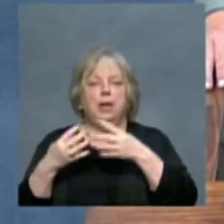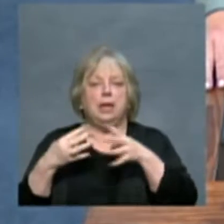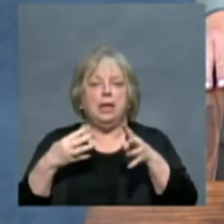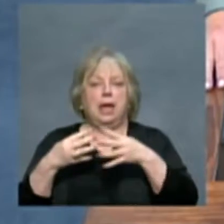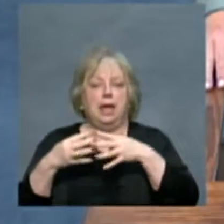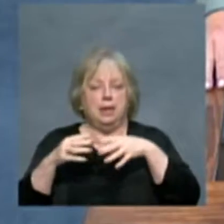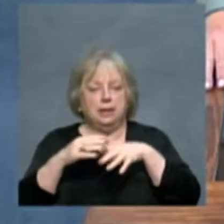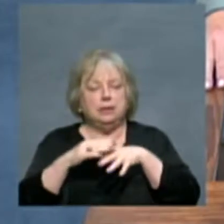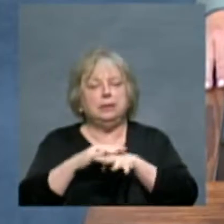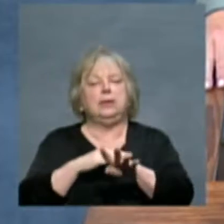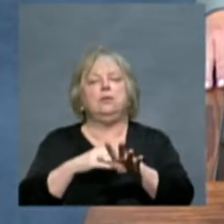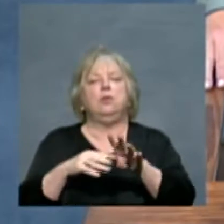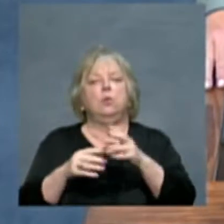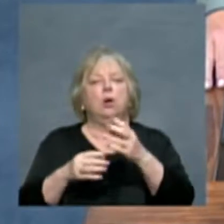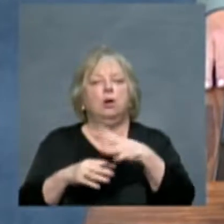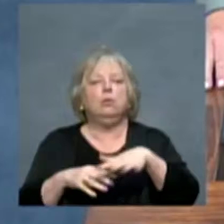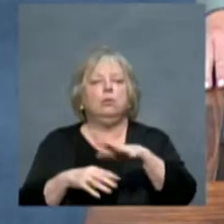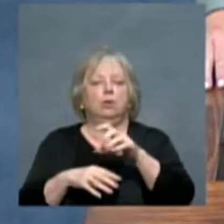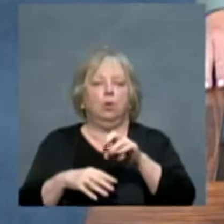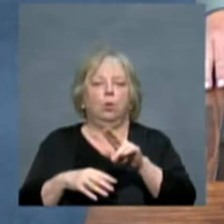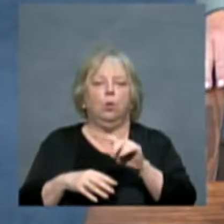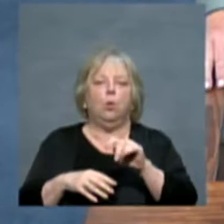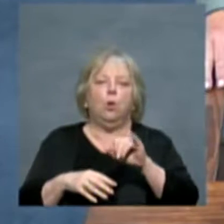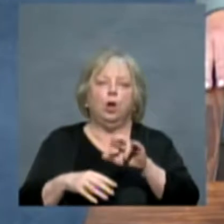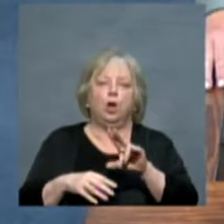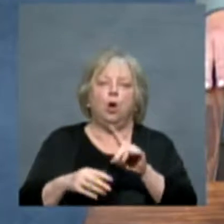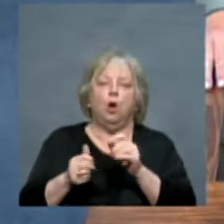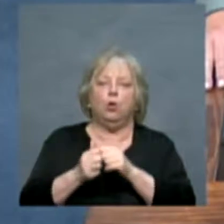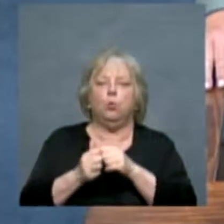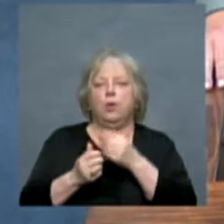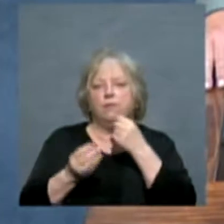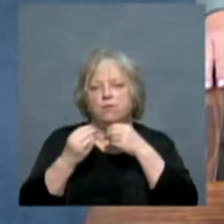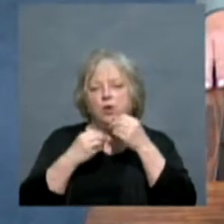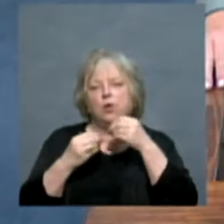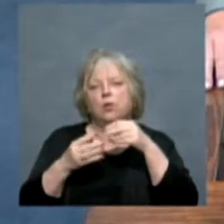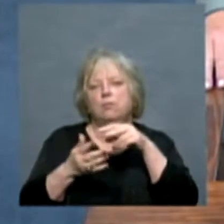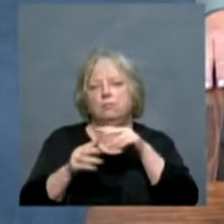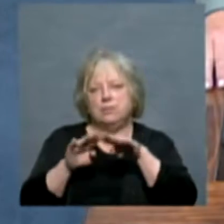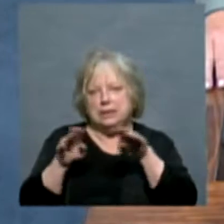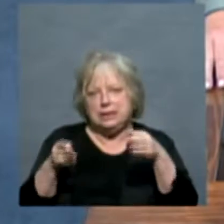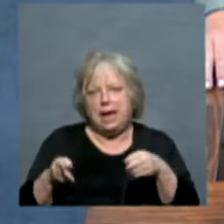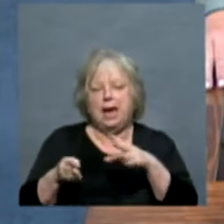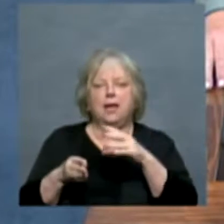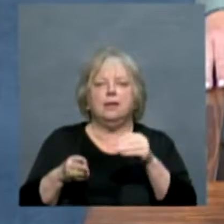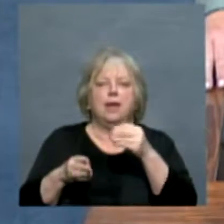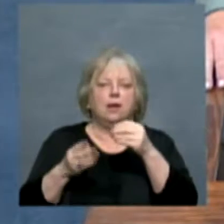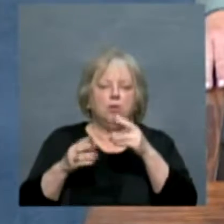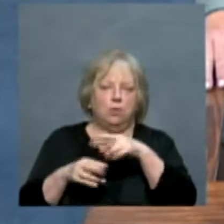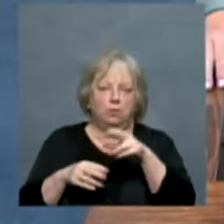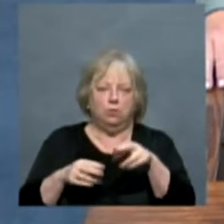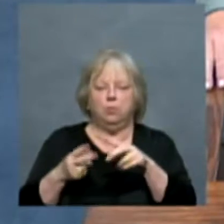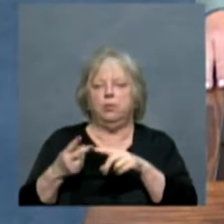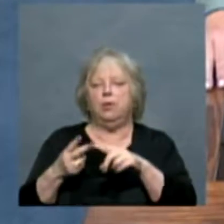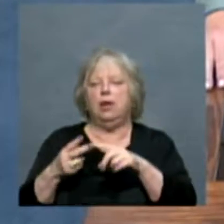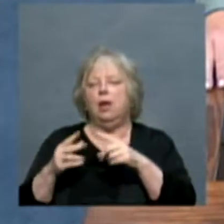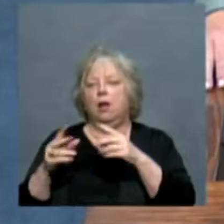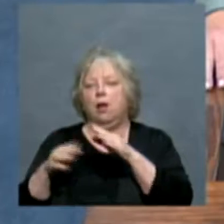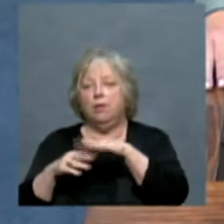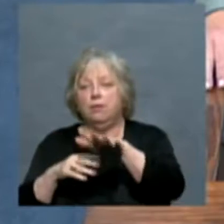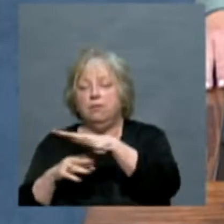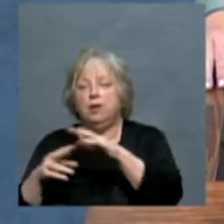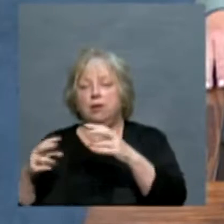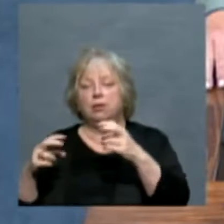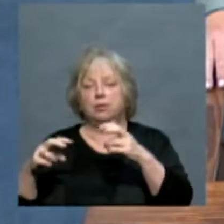a courtyard area with concession stand and restrooms. Bleachers will be located on either side of the field.